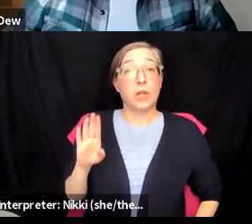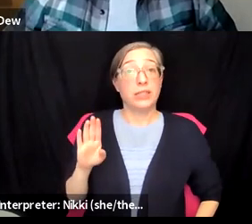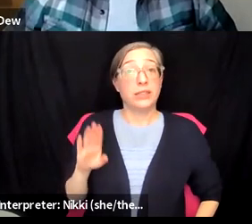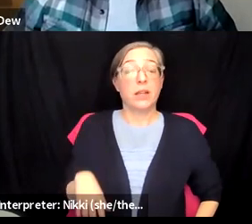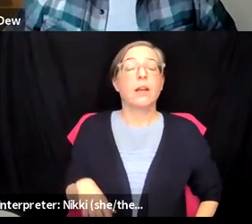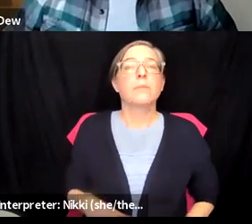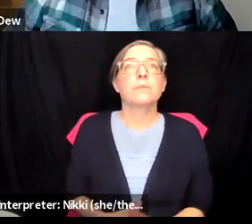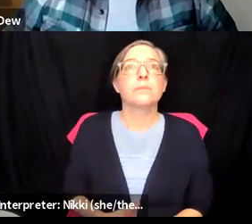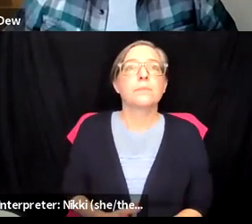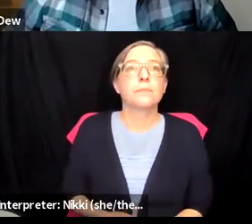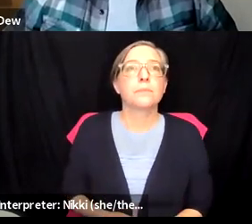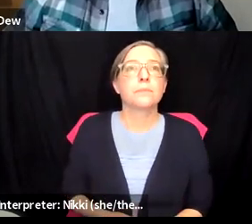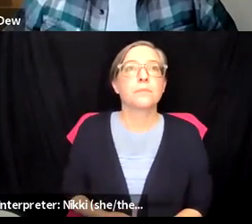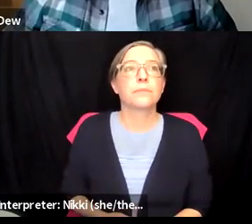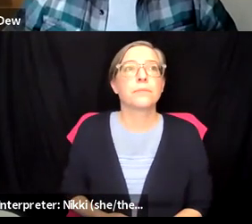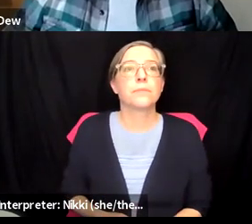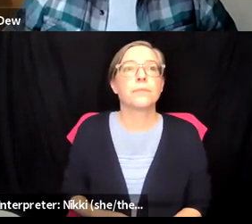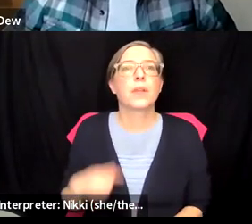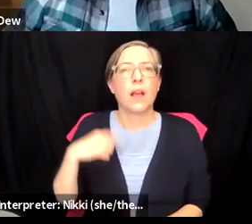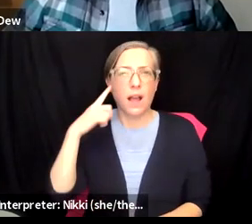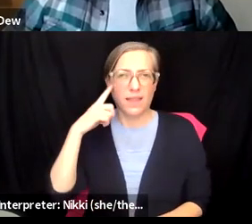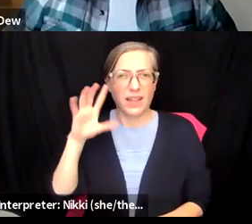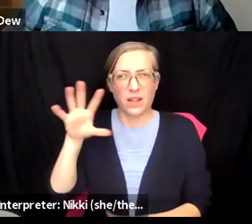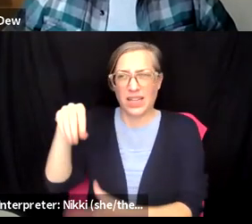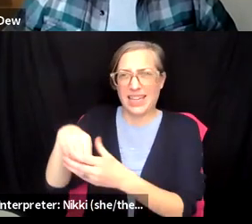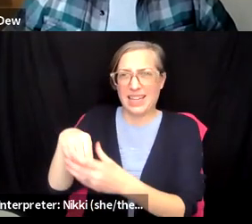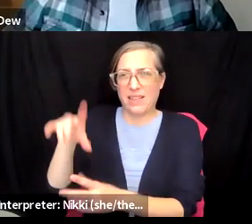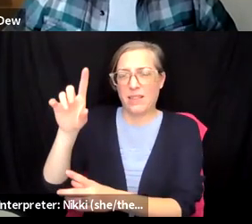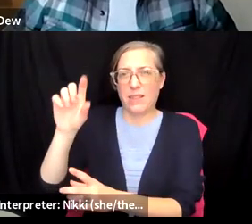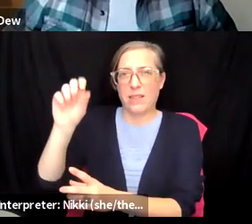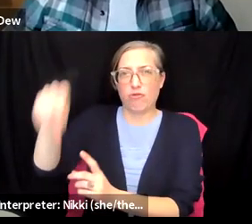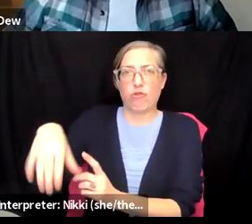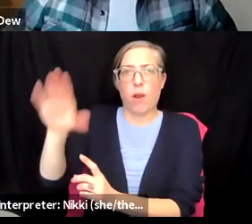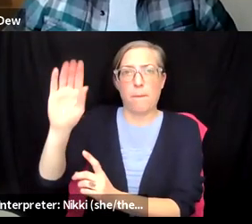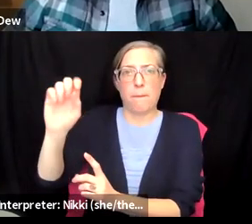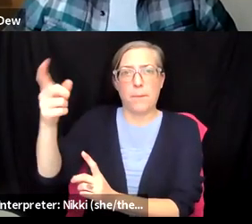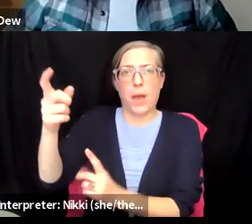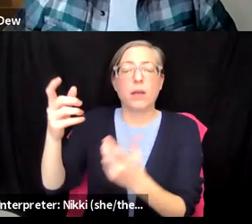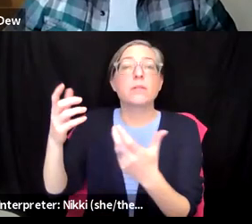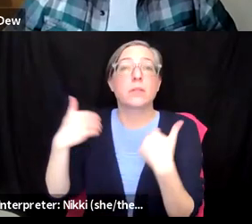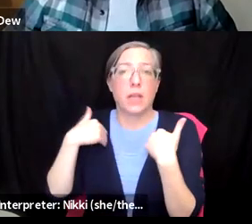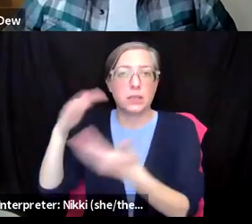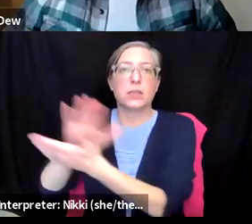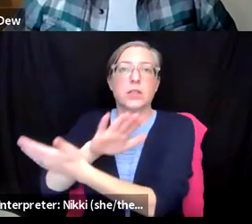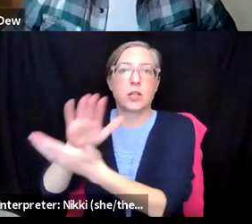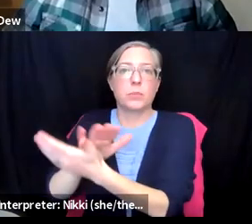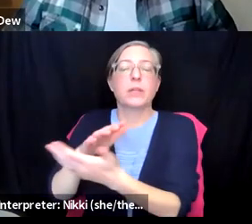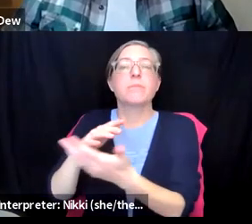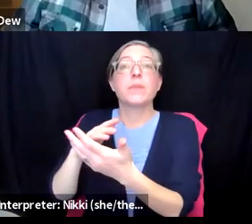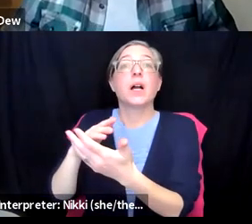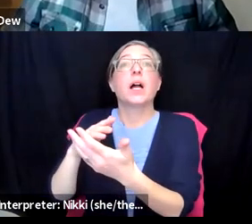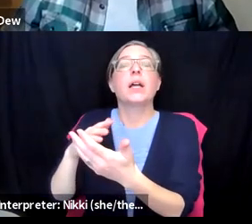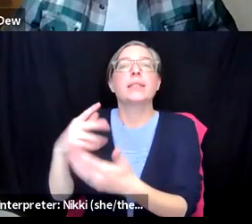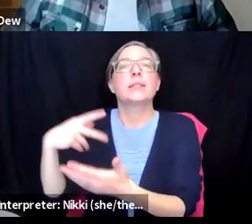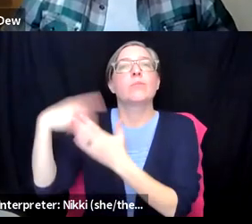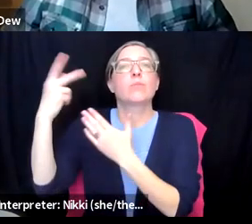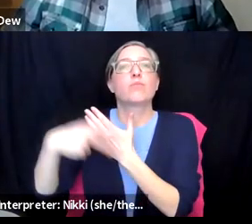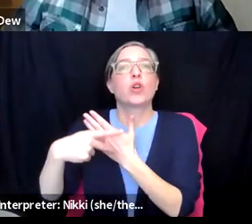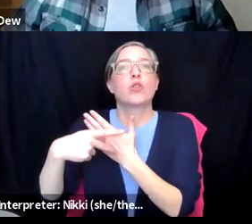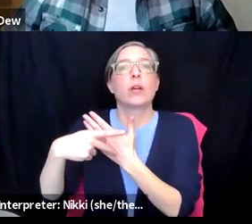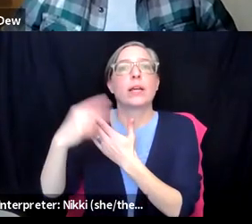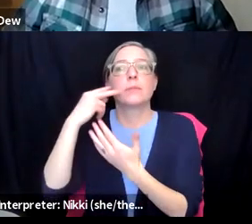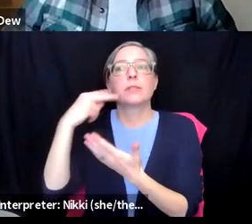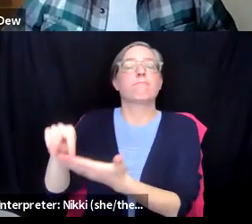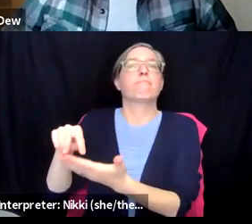document that I believe is in the Dropbox that is a Programs at a Glance document. So it will